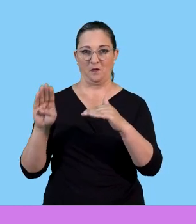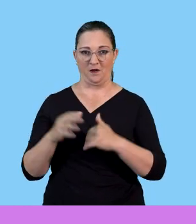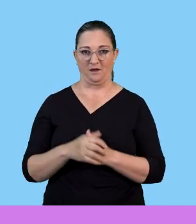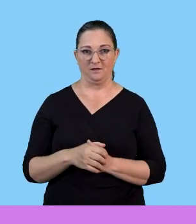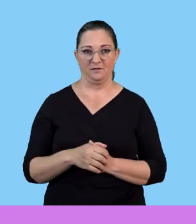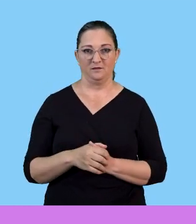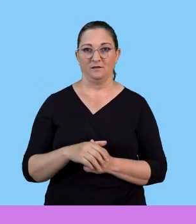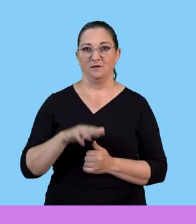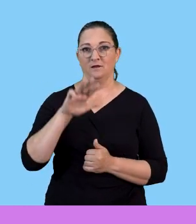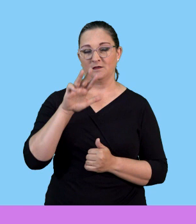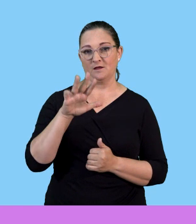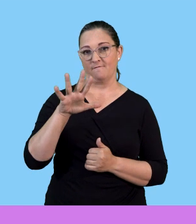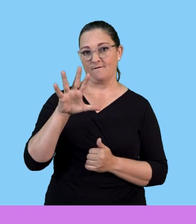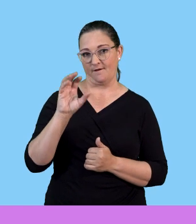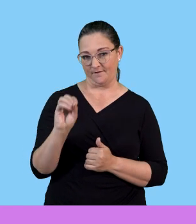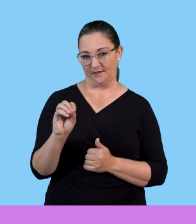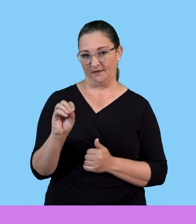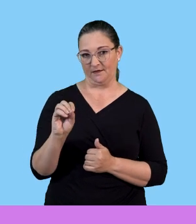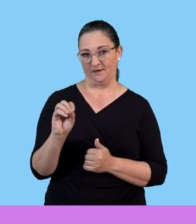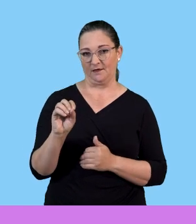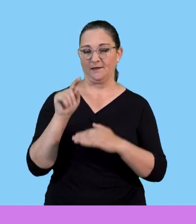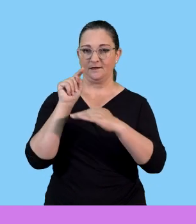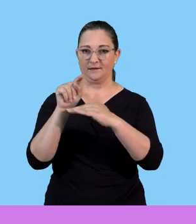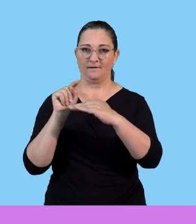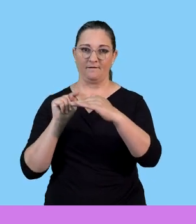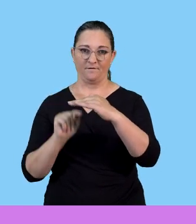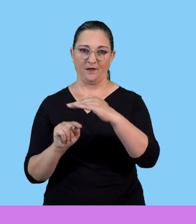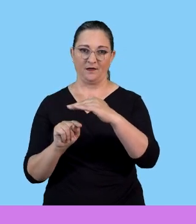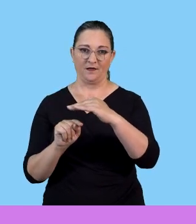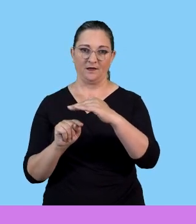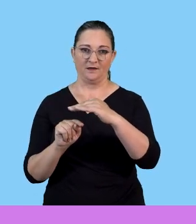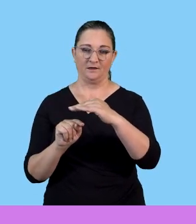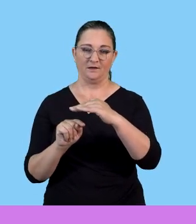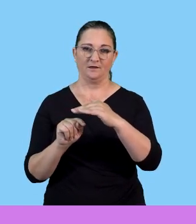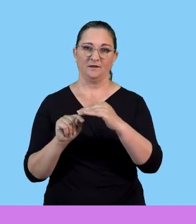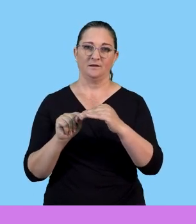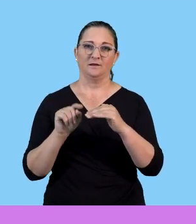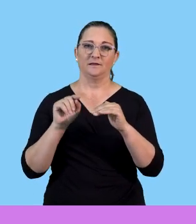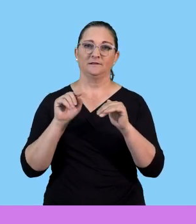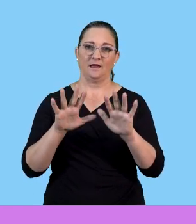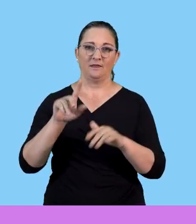megabytes. So it's going to be 950 divided by